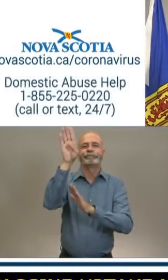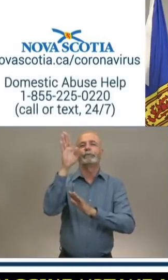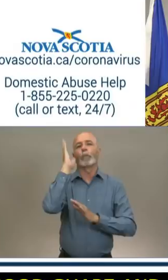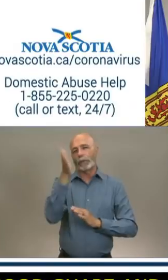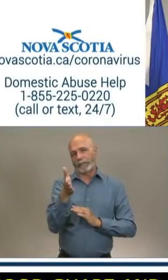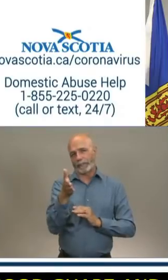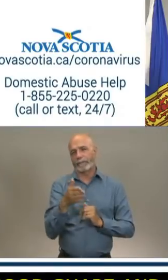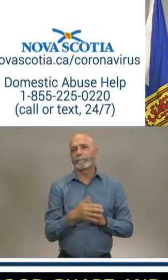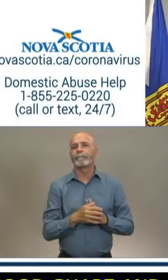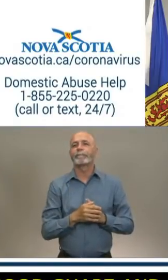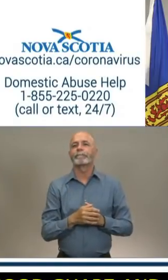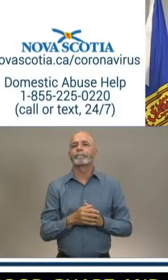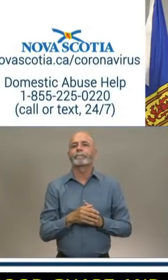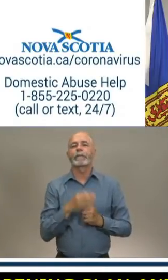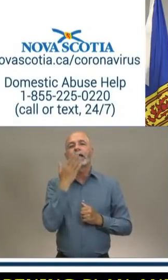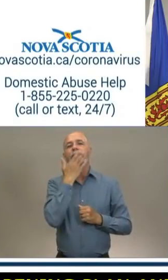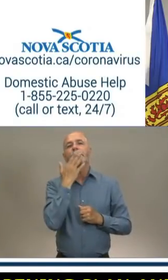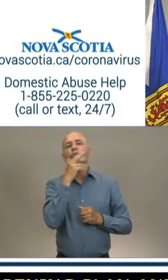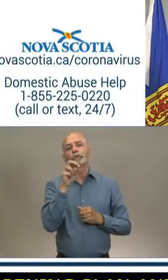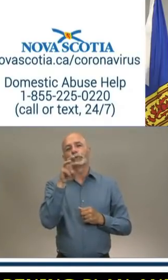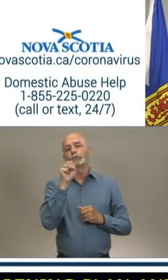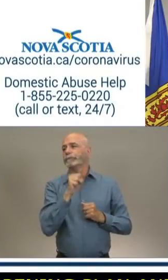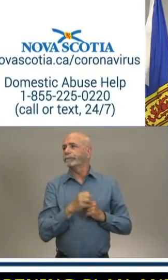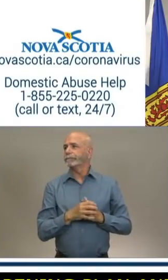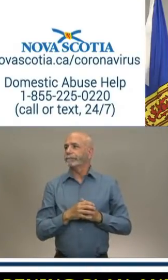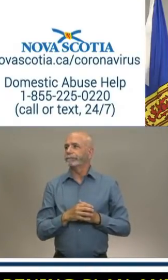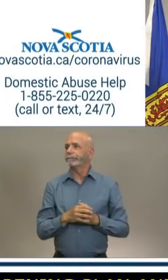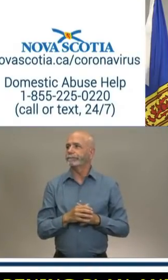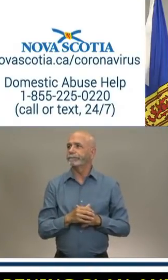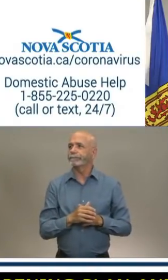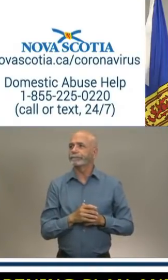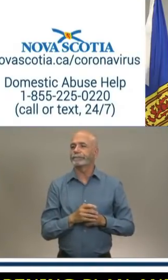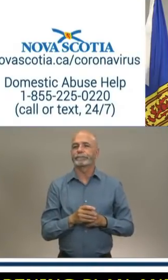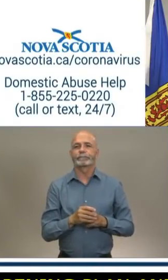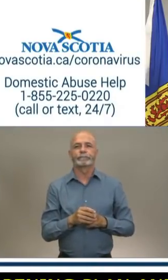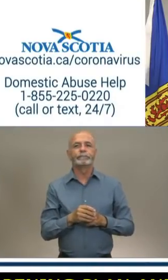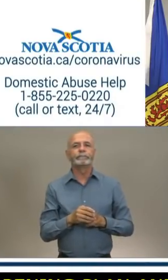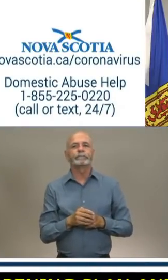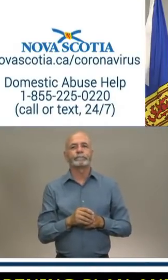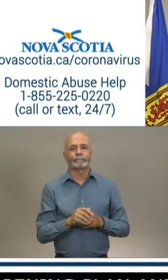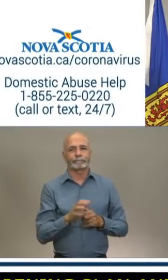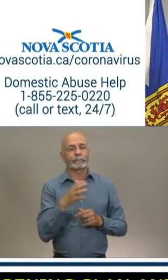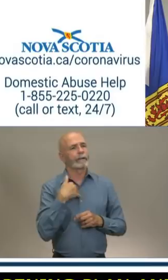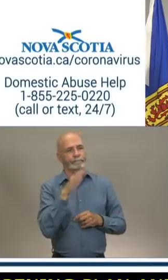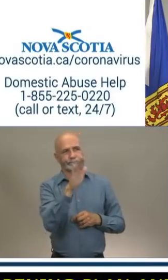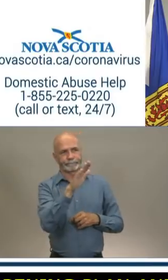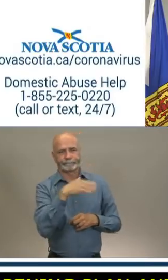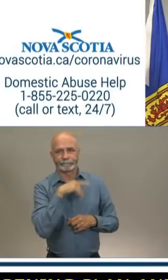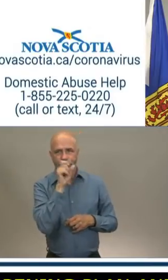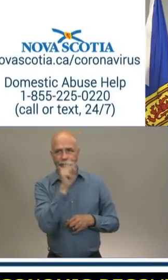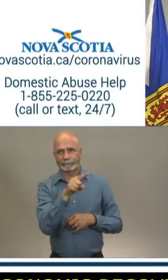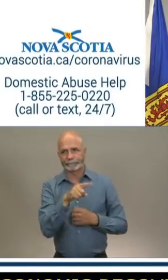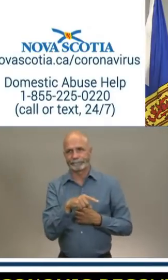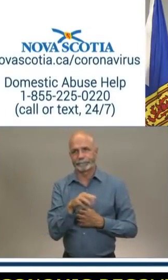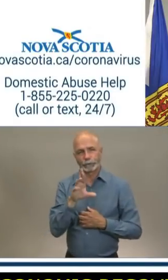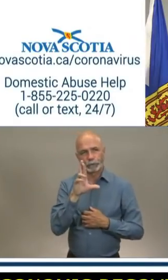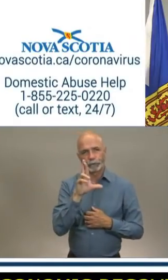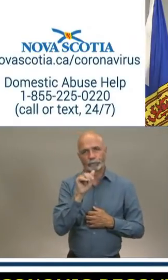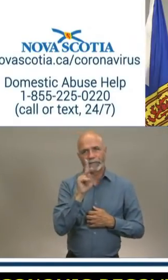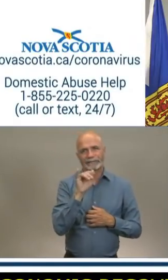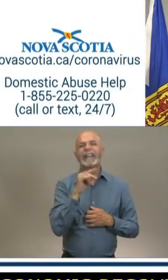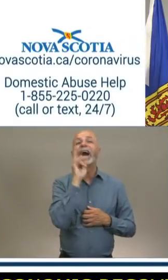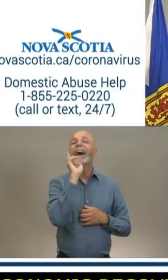the Amherst News. Go ahead, Daryl. Thank you, Mr. Premier. My question is in regards to the blockade that ended